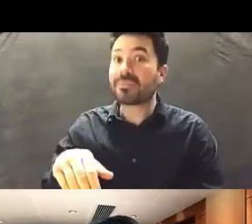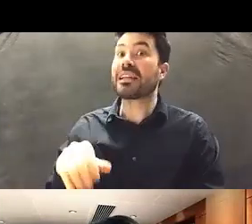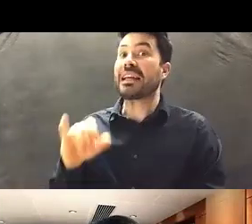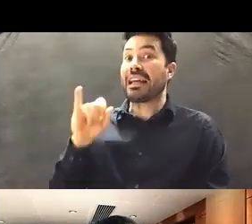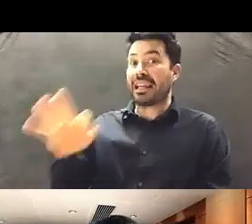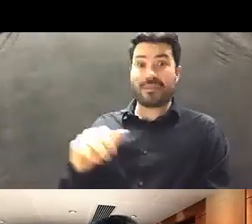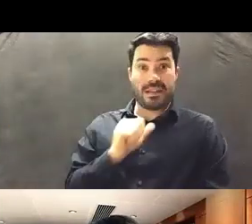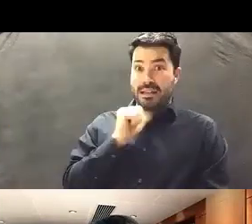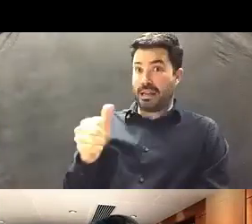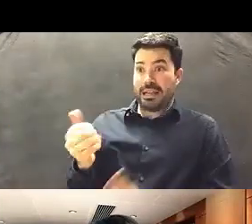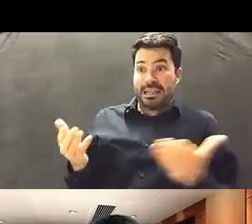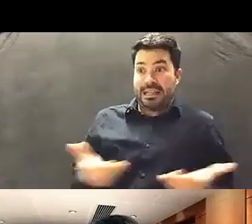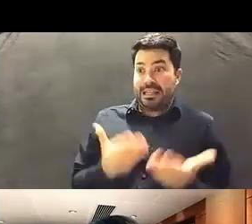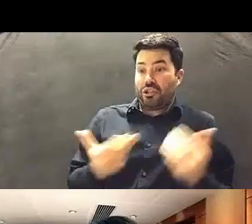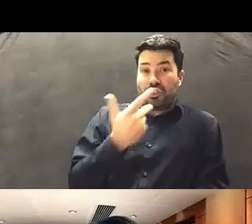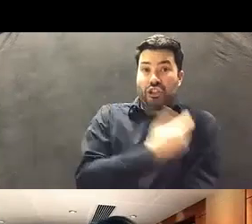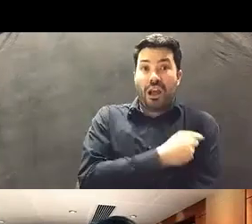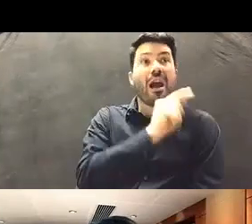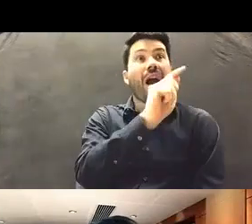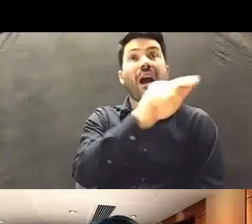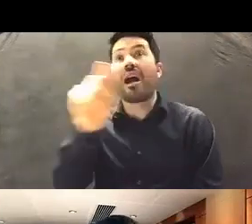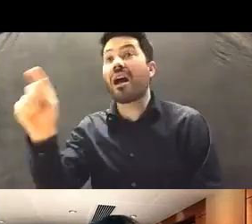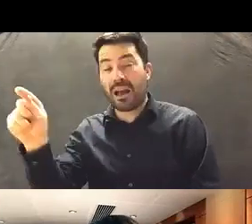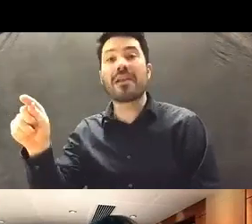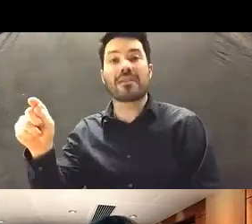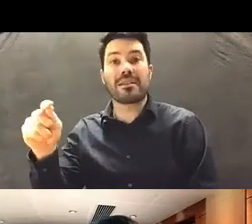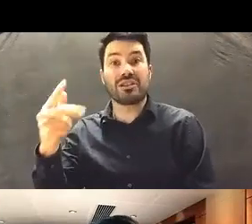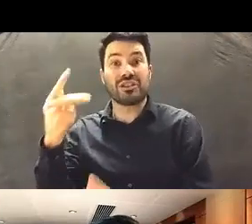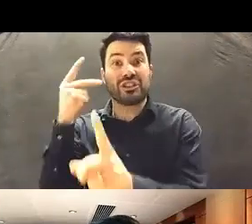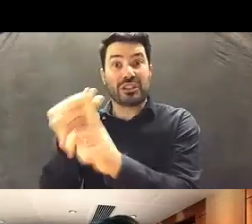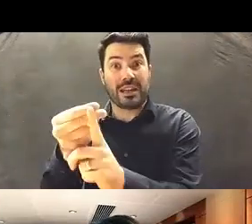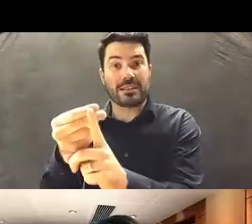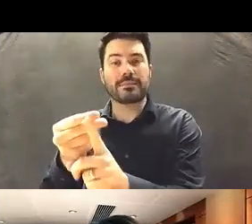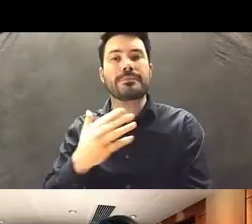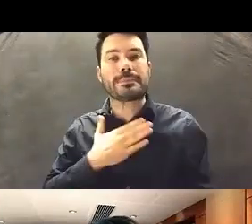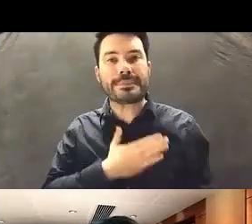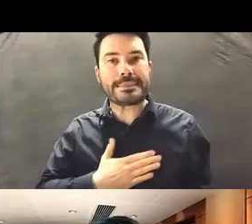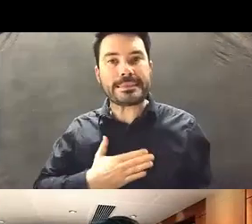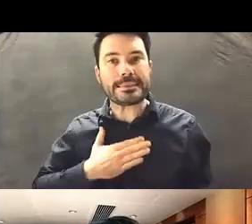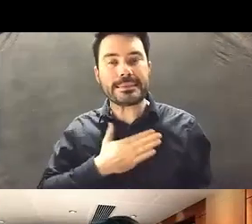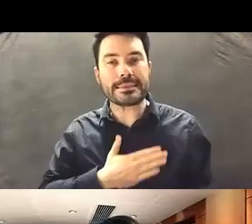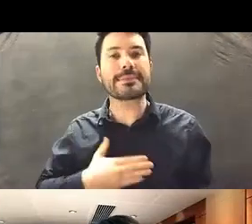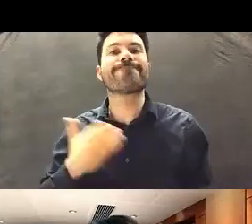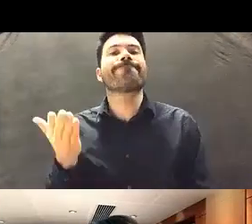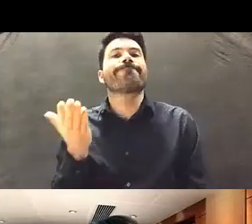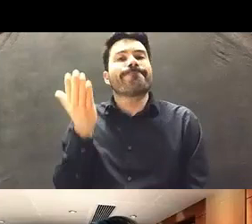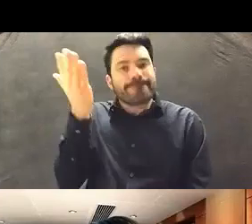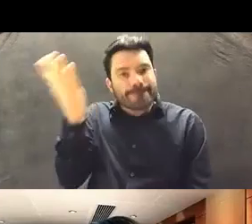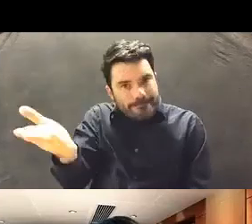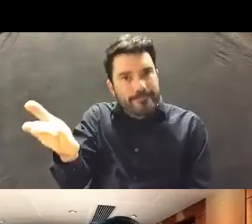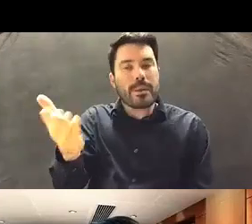of OHS clinic or your flu liaison, please make sure you submit your